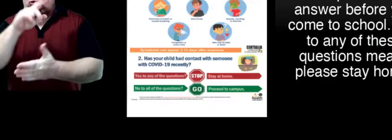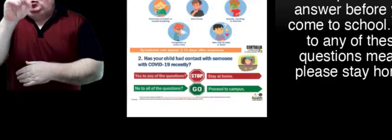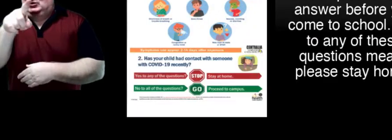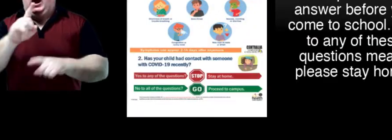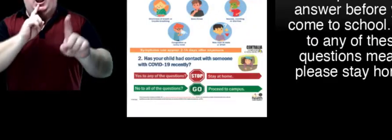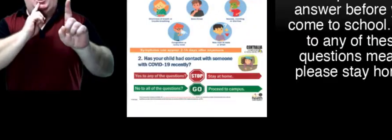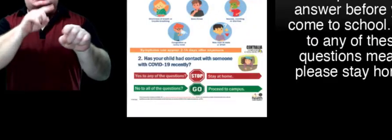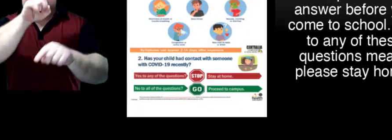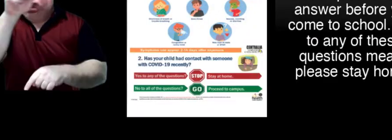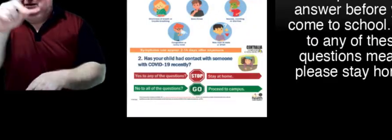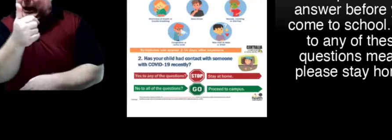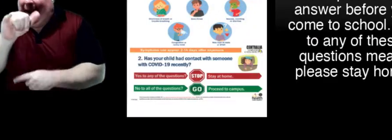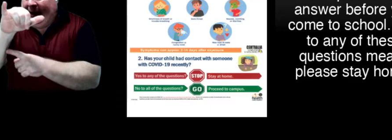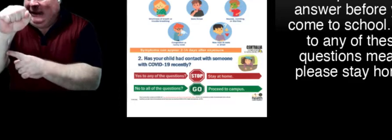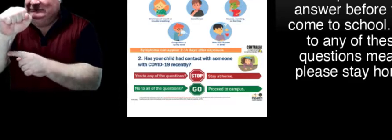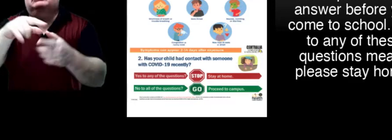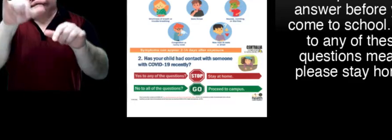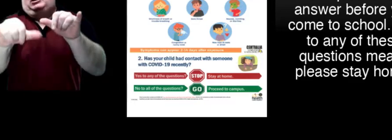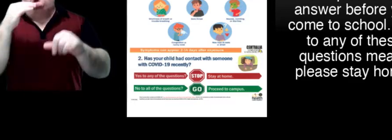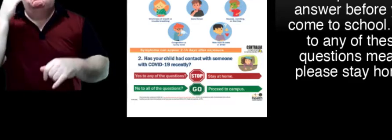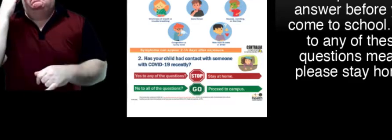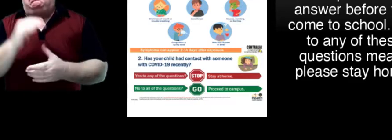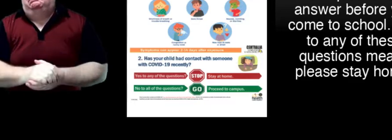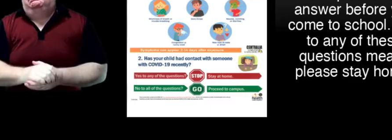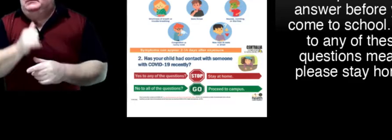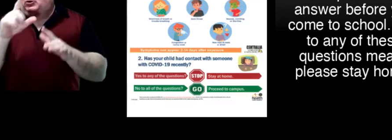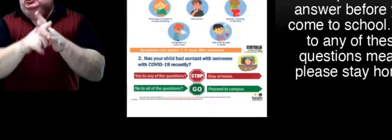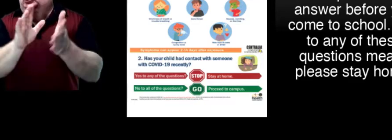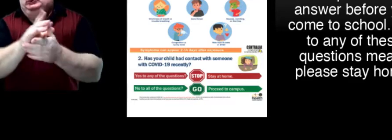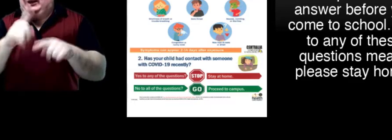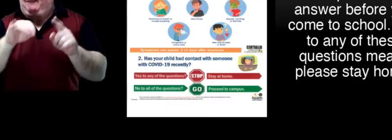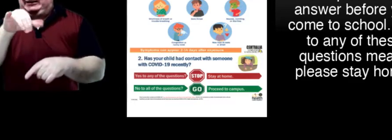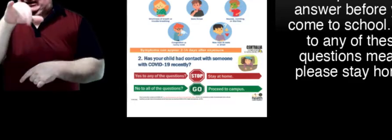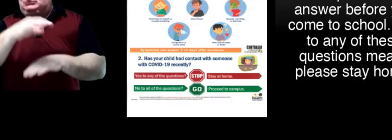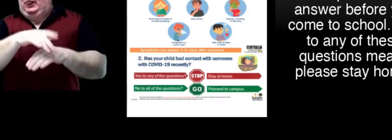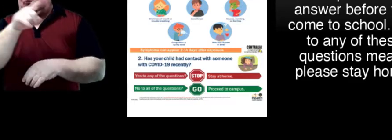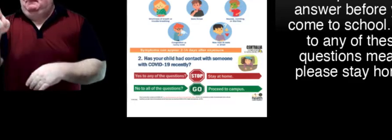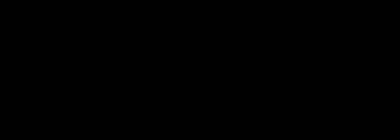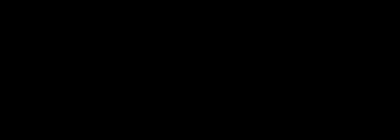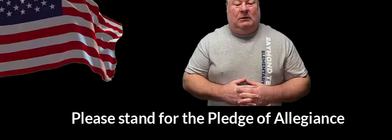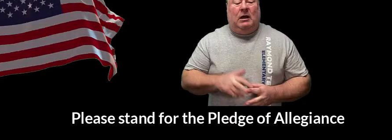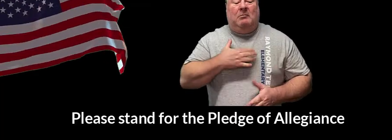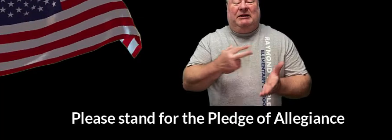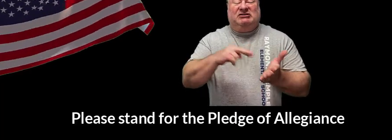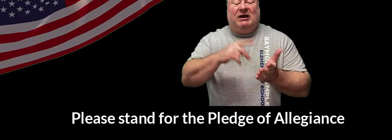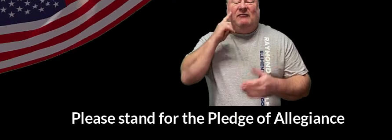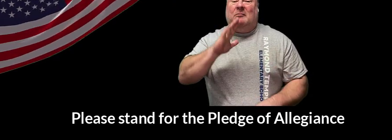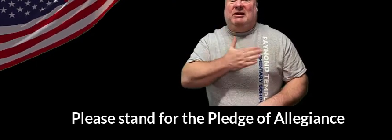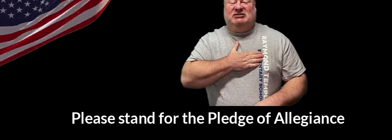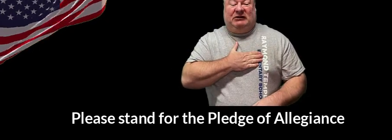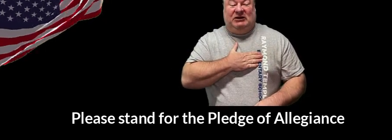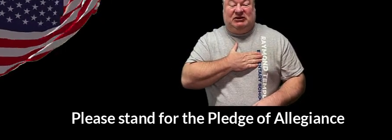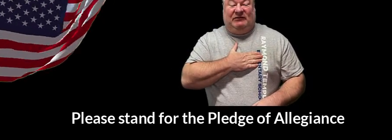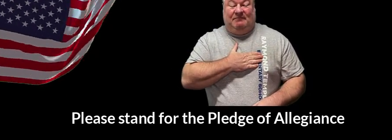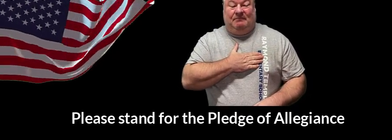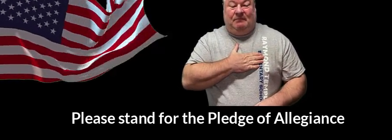New questions to answer before you come to school. Yes to any of these questions means you please stay home. Please stand for the Pledge